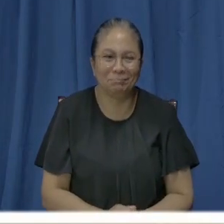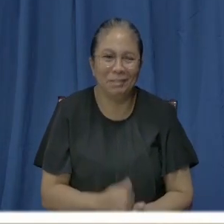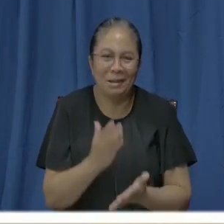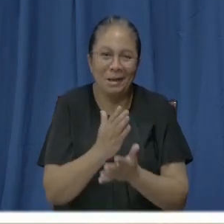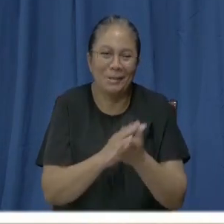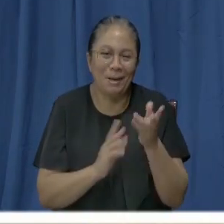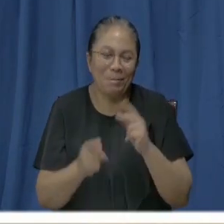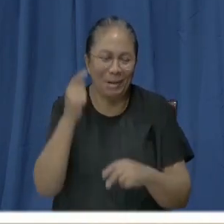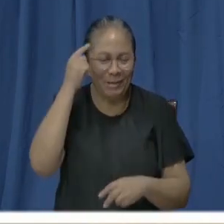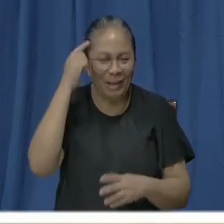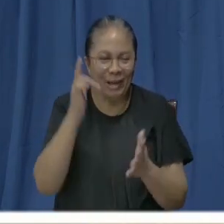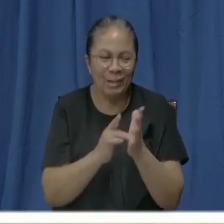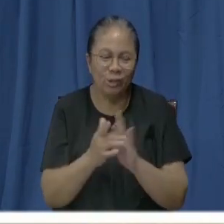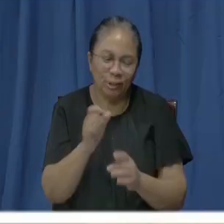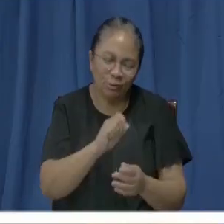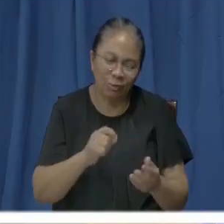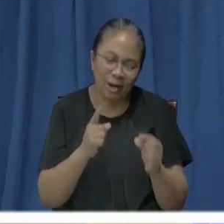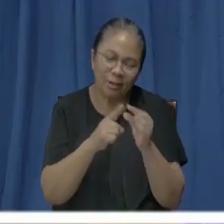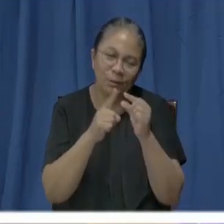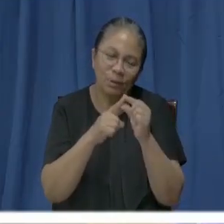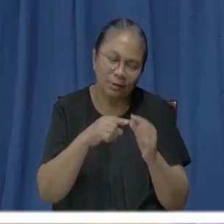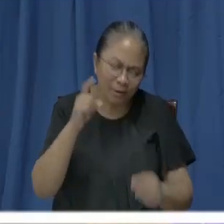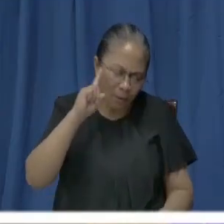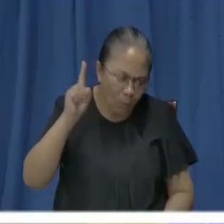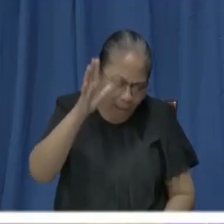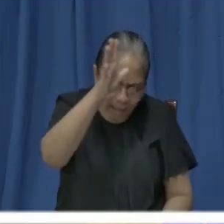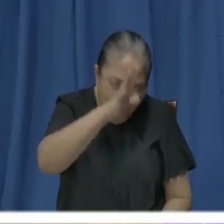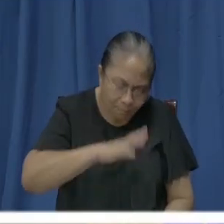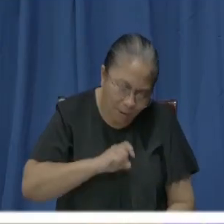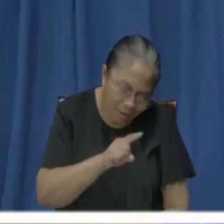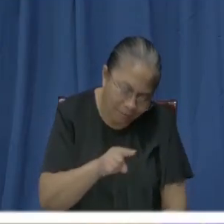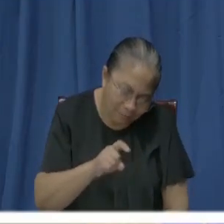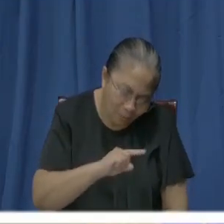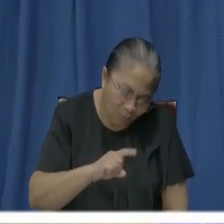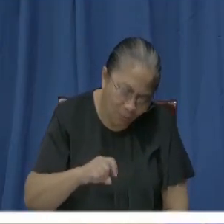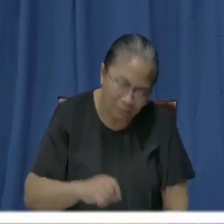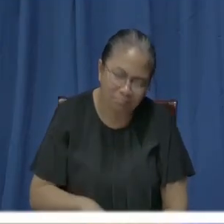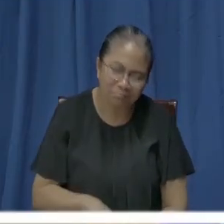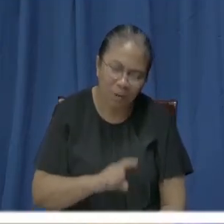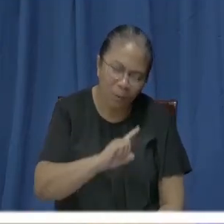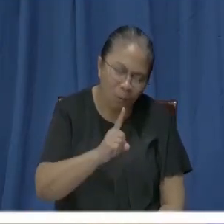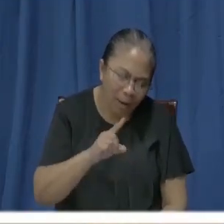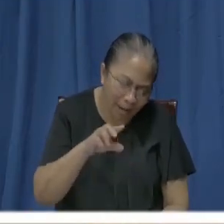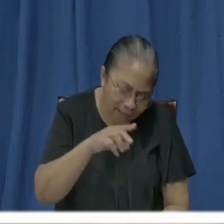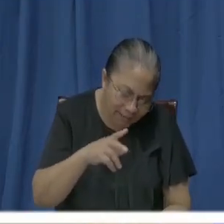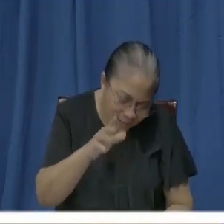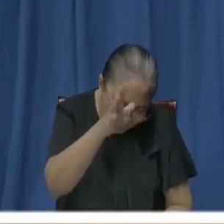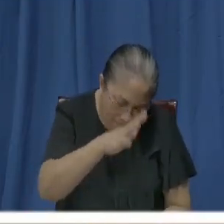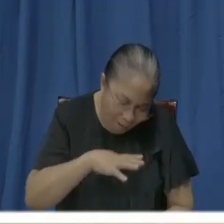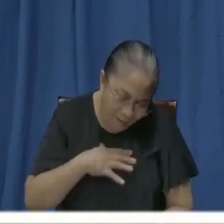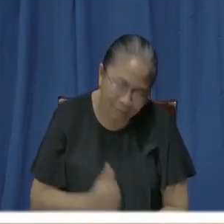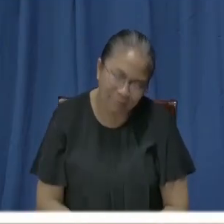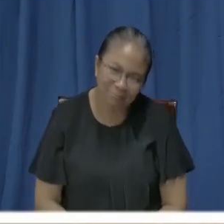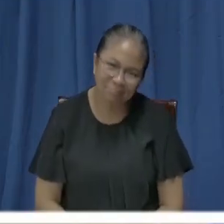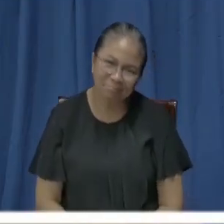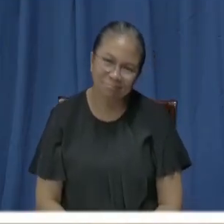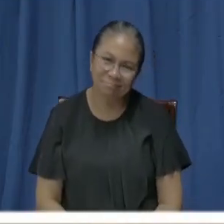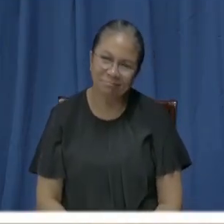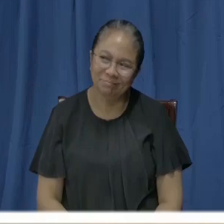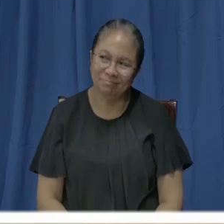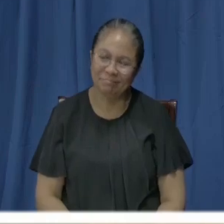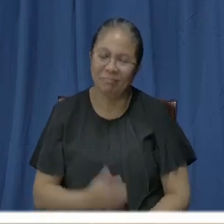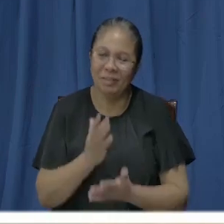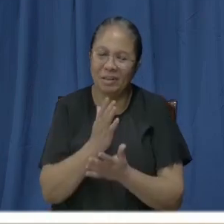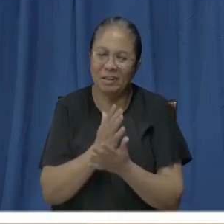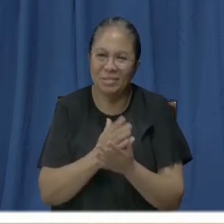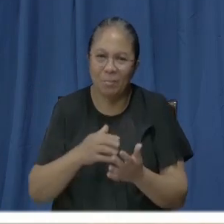That's the simplest one. Others say he was writing the sins of the scribes and the